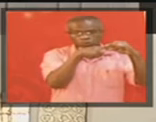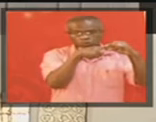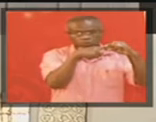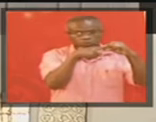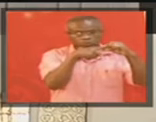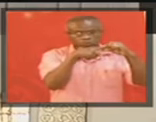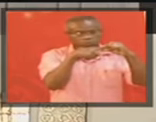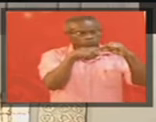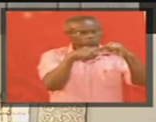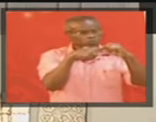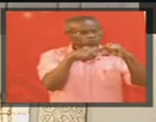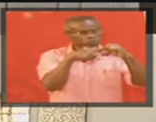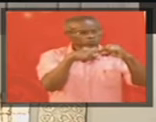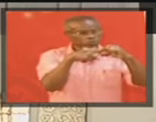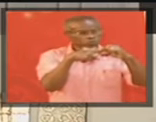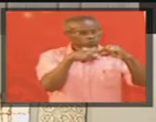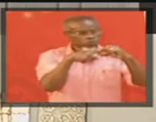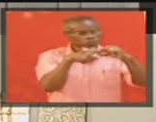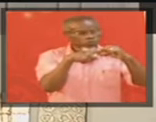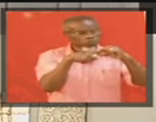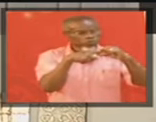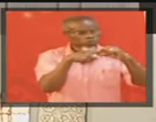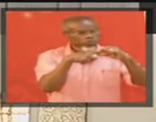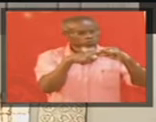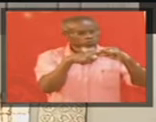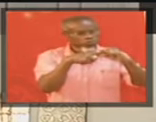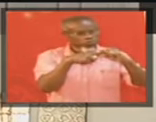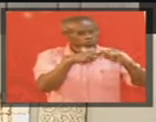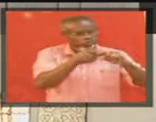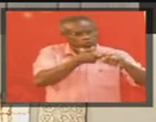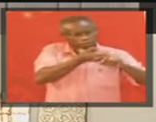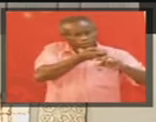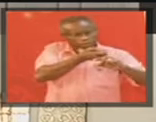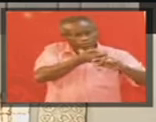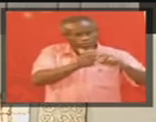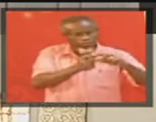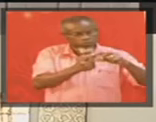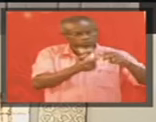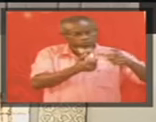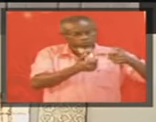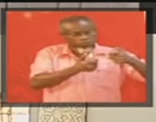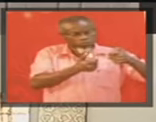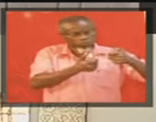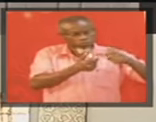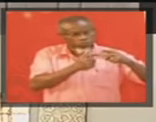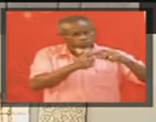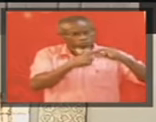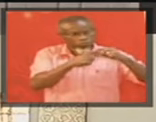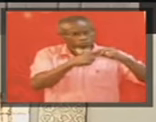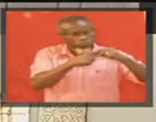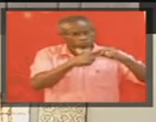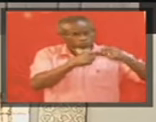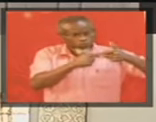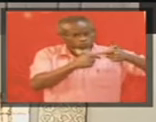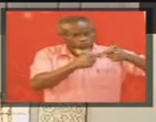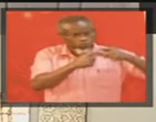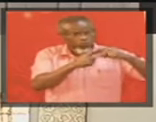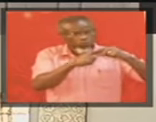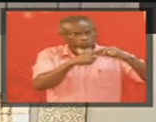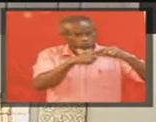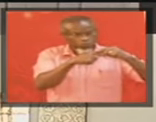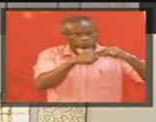does, the button can be pressed here, and it's difficult to see, I'm